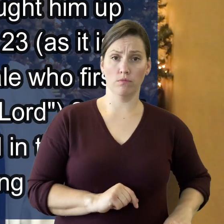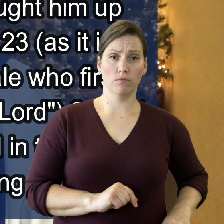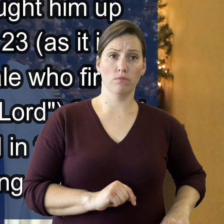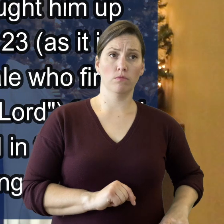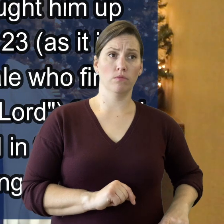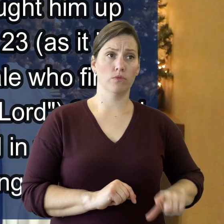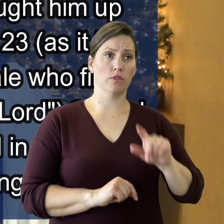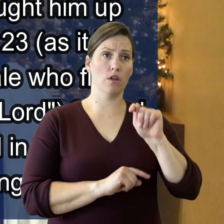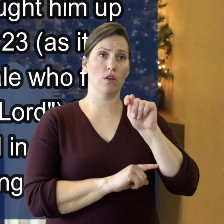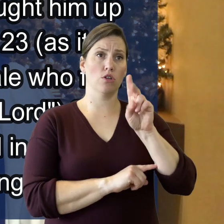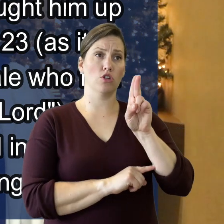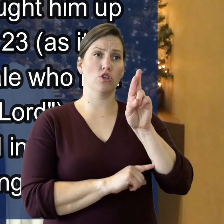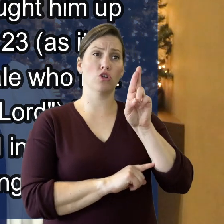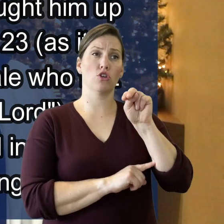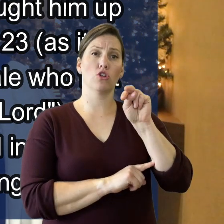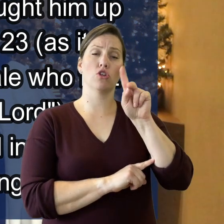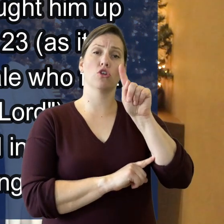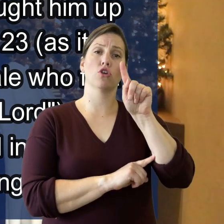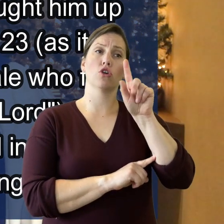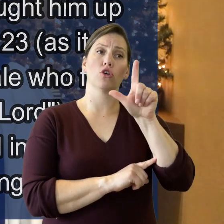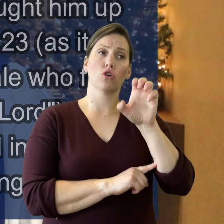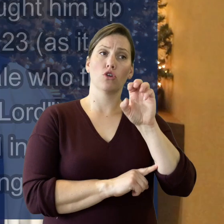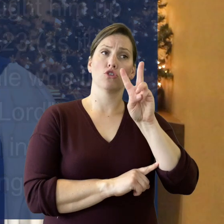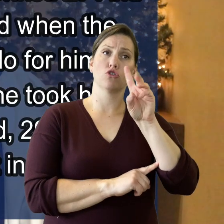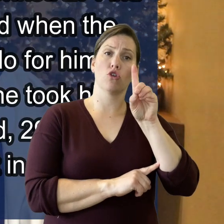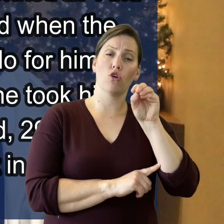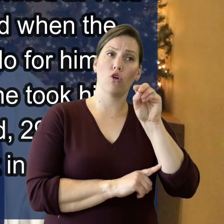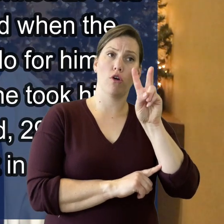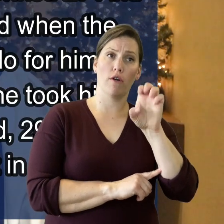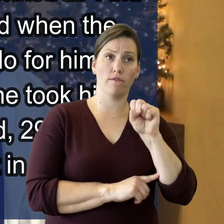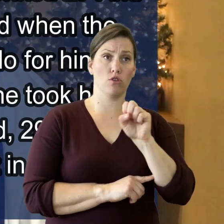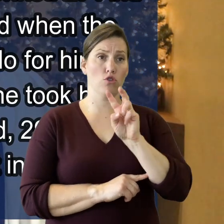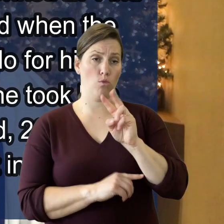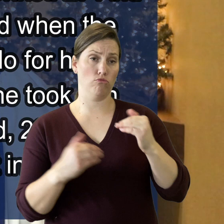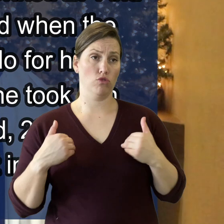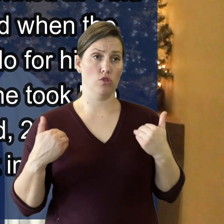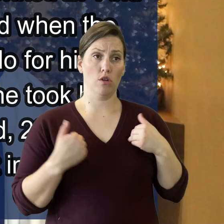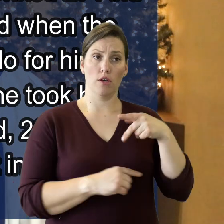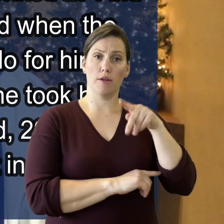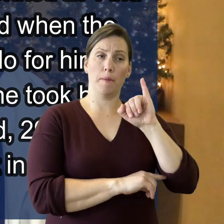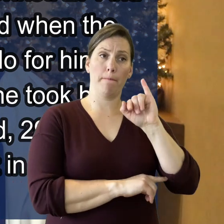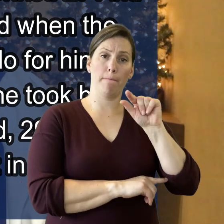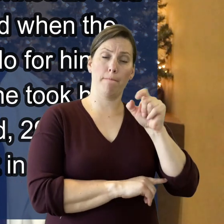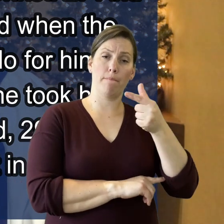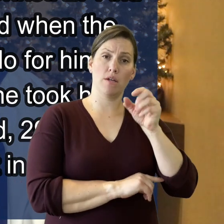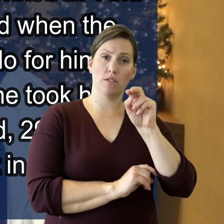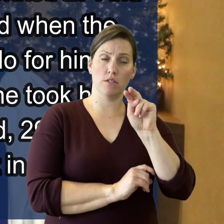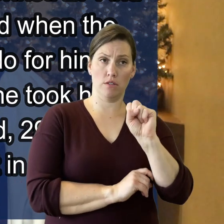a pair of turtle doves or 2 young pigeons. Now there is a man in